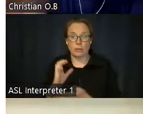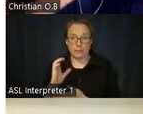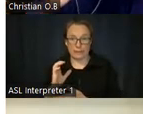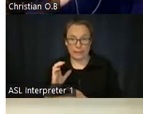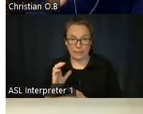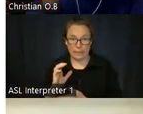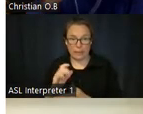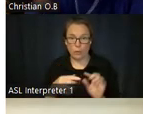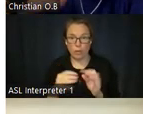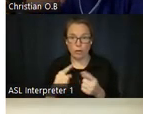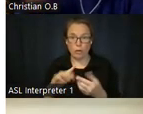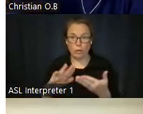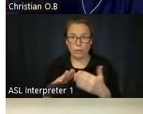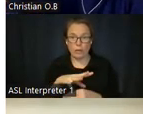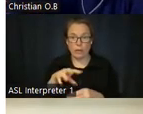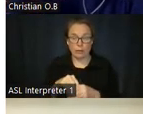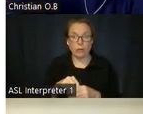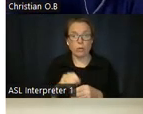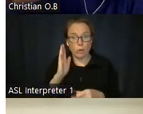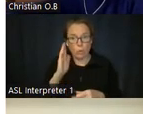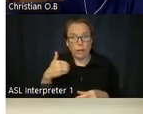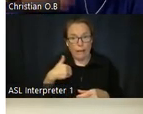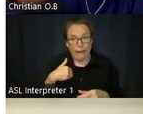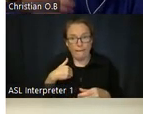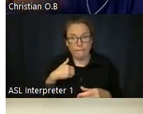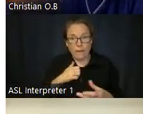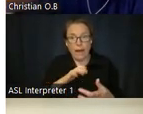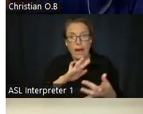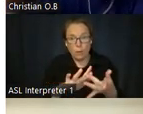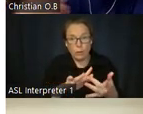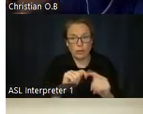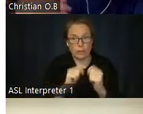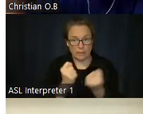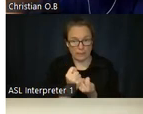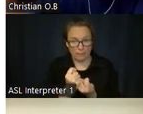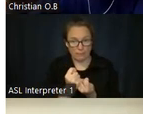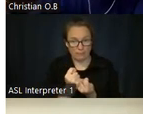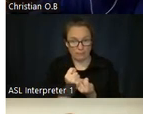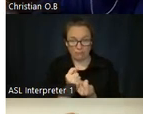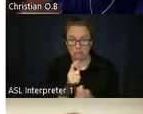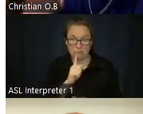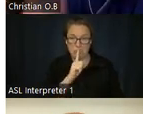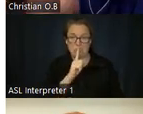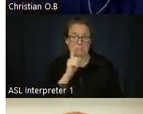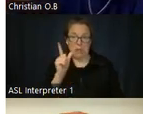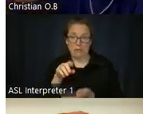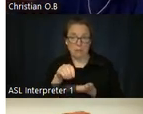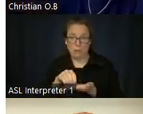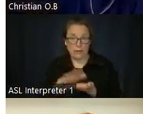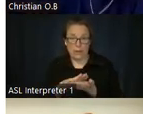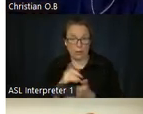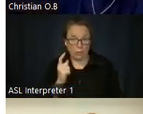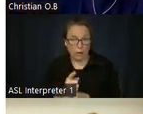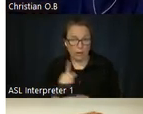for example. Like we don't need to explicitly say like the oversight board will have an outreach team which will conduct outreach throughout the time, and that's where